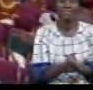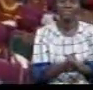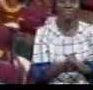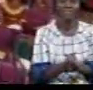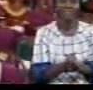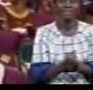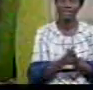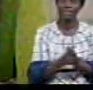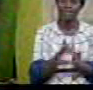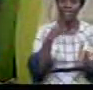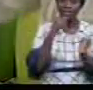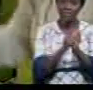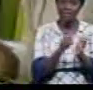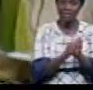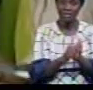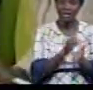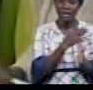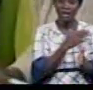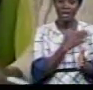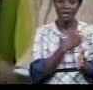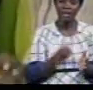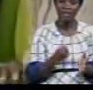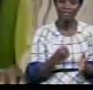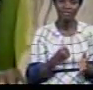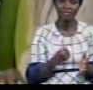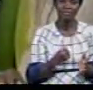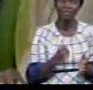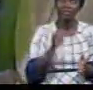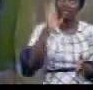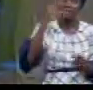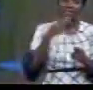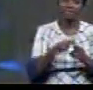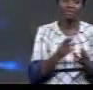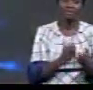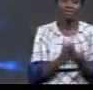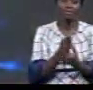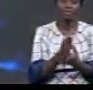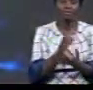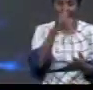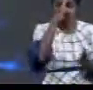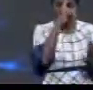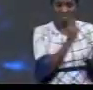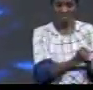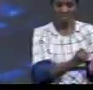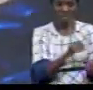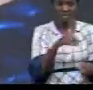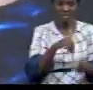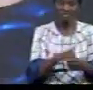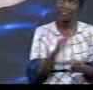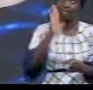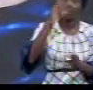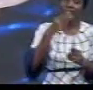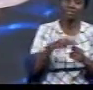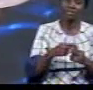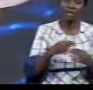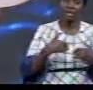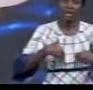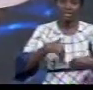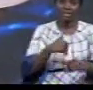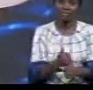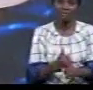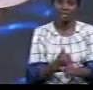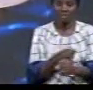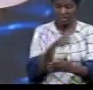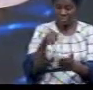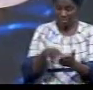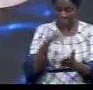It says, and his name, through faith in his name, has made this man,